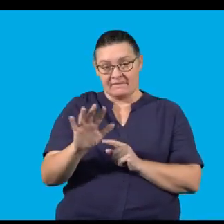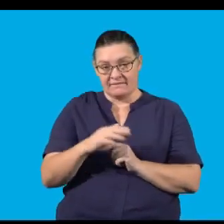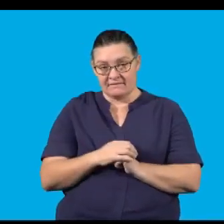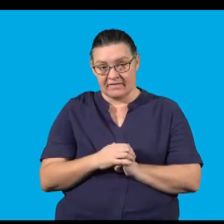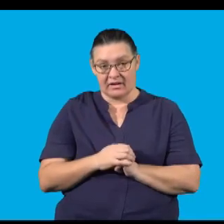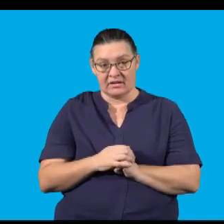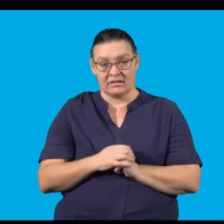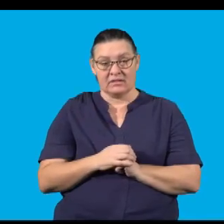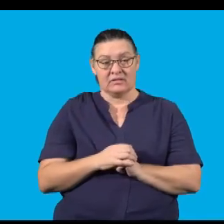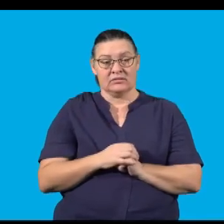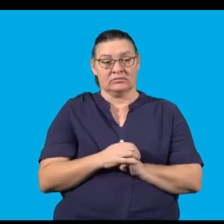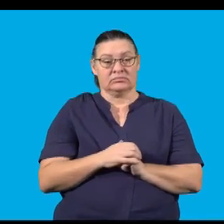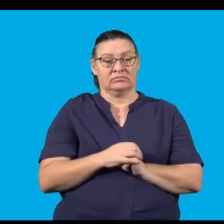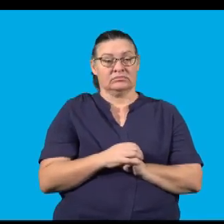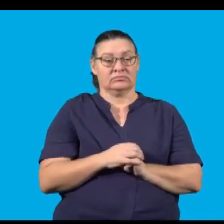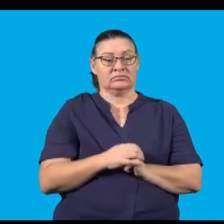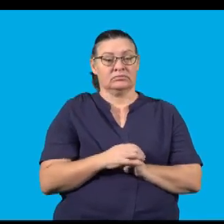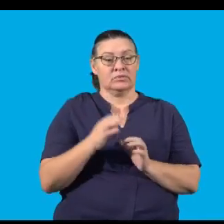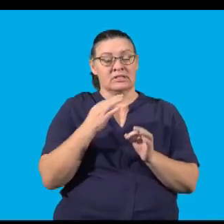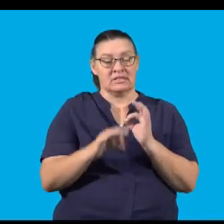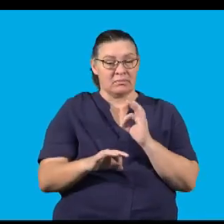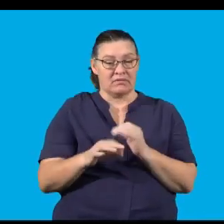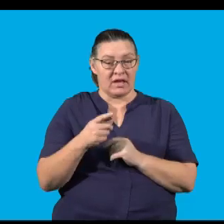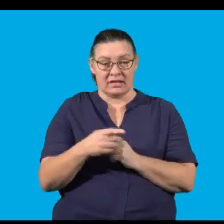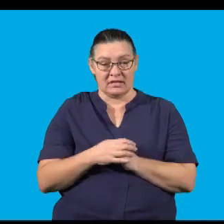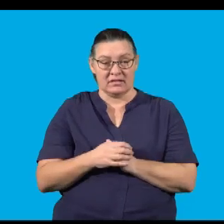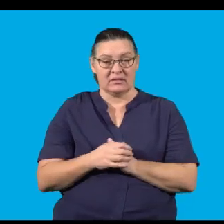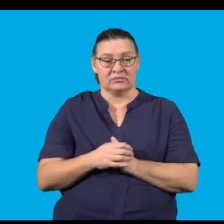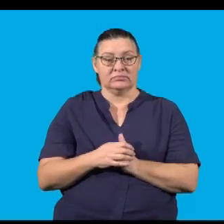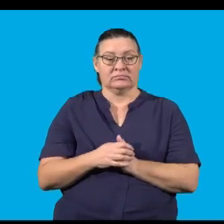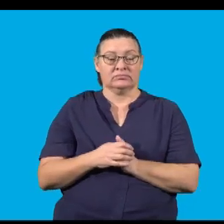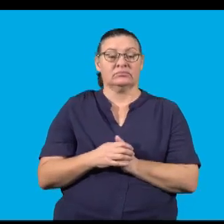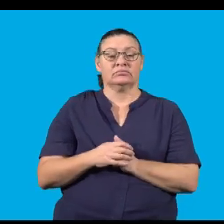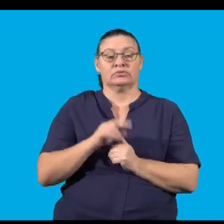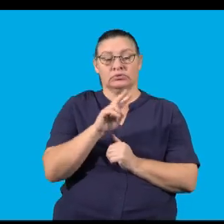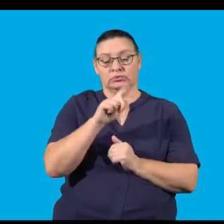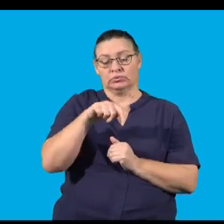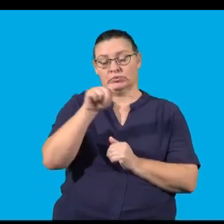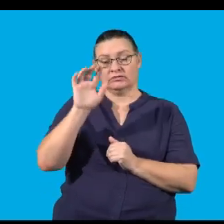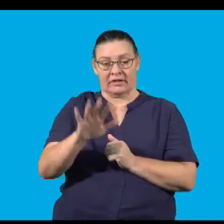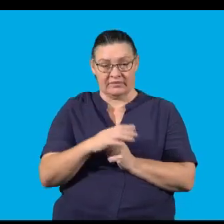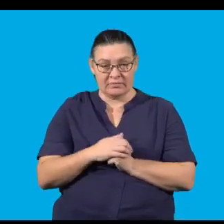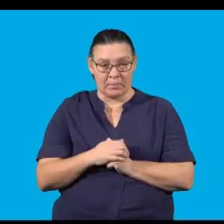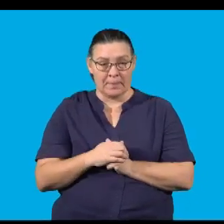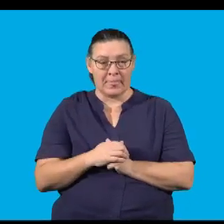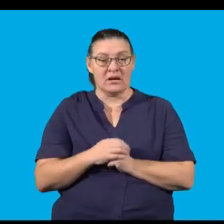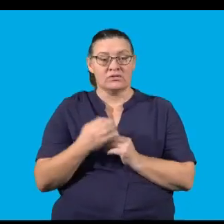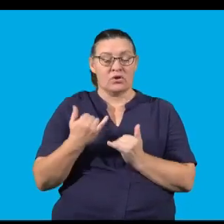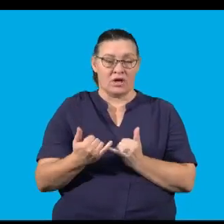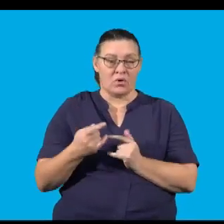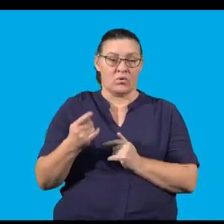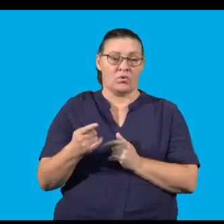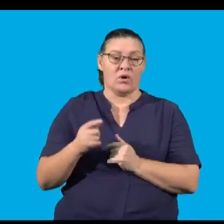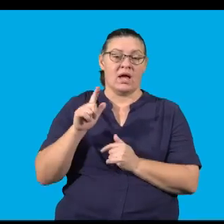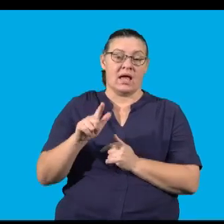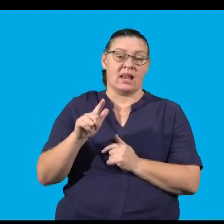4 times 5, and when we simplify that, square root of 4 is 2. All right, so therefore my area of triangle